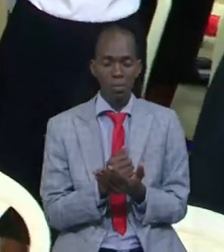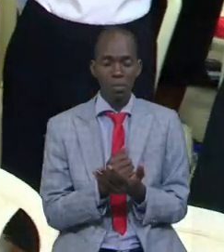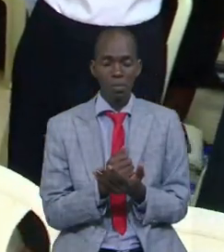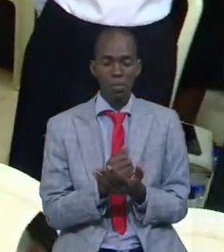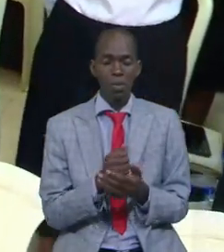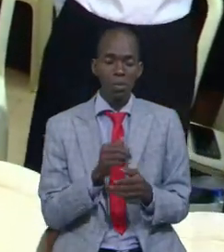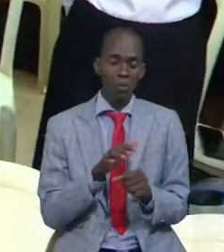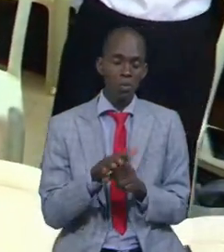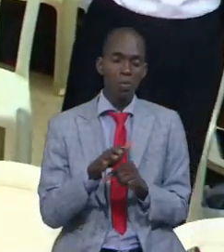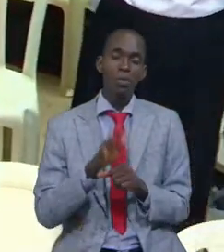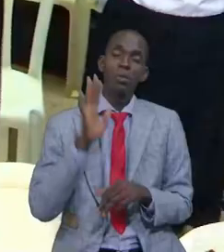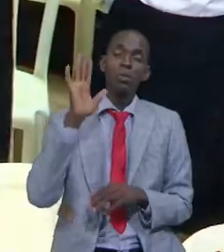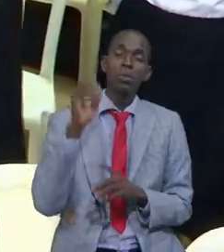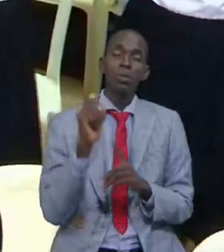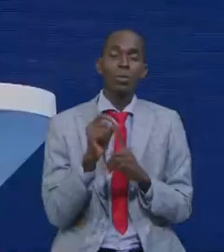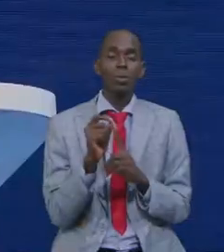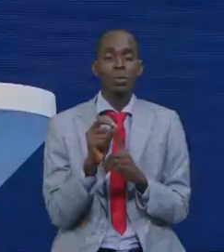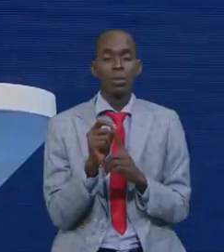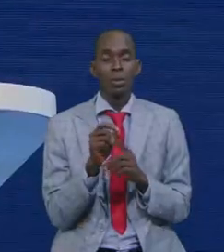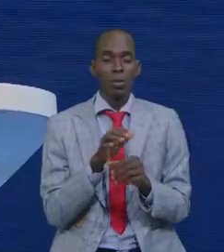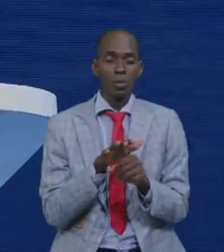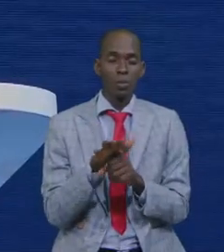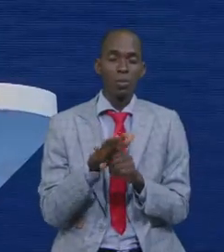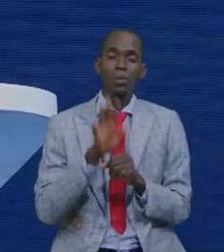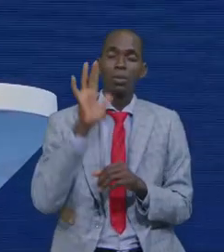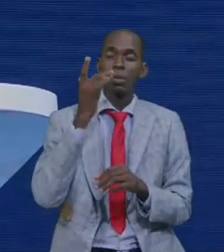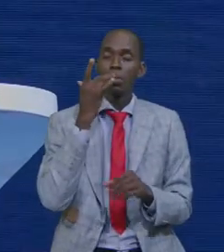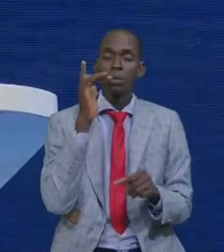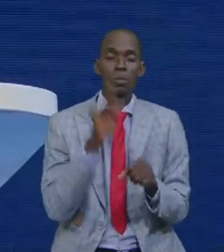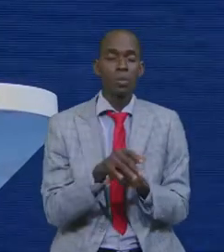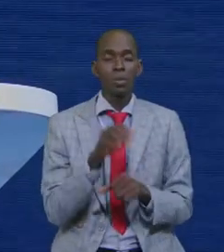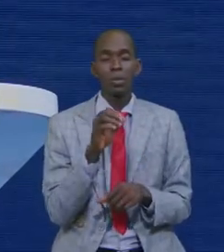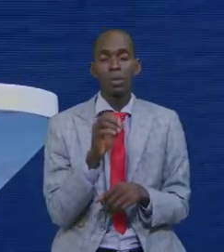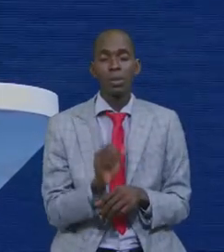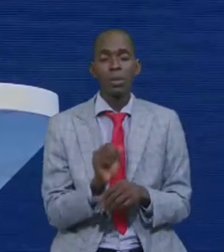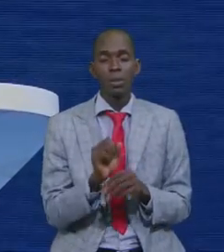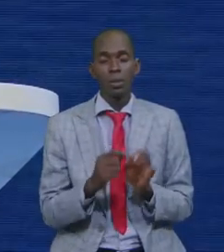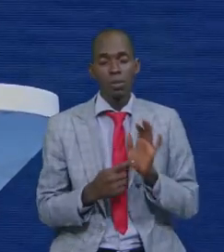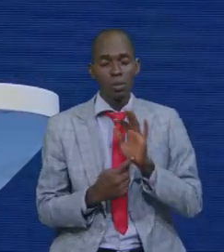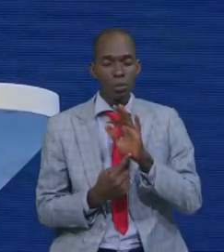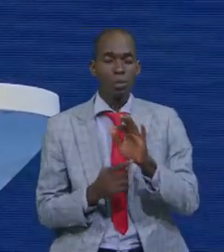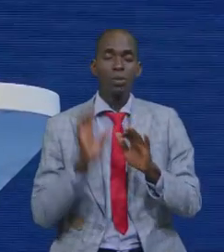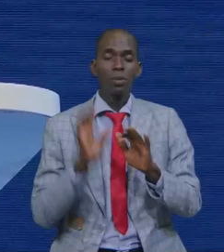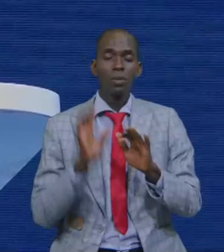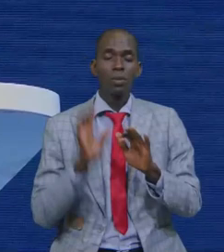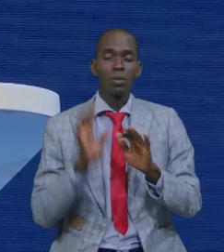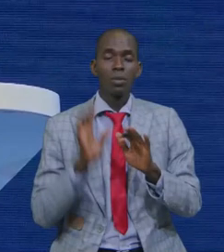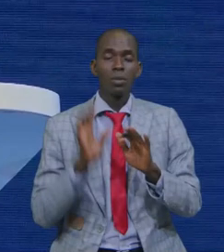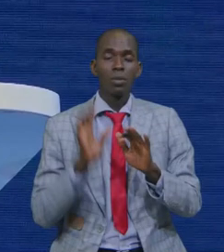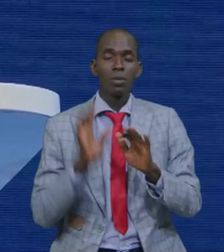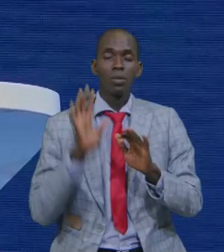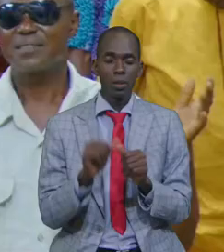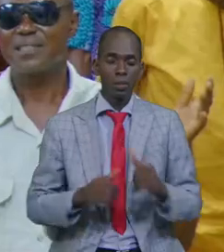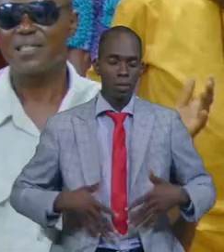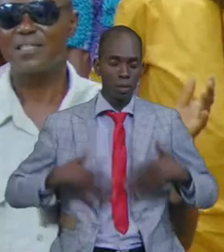Fulfill your word, fulfill your promise, manifest your power in every